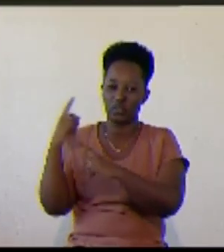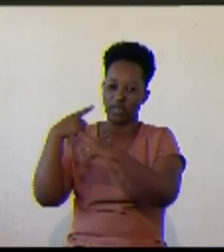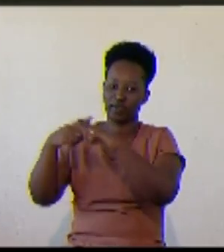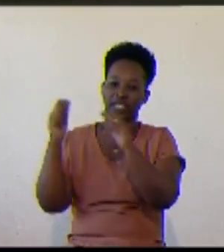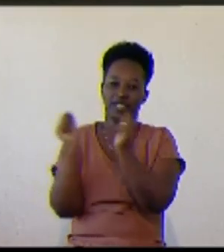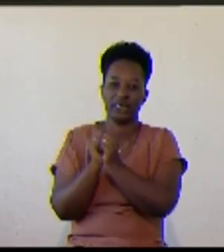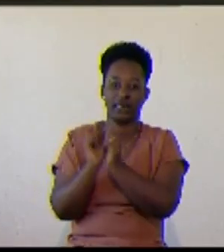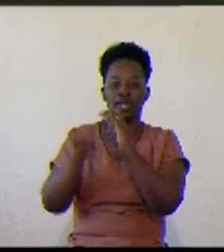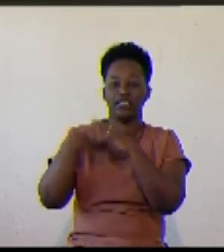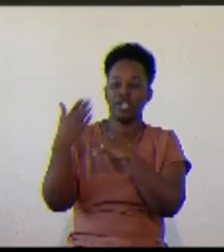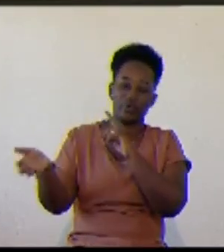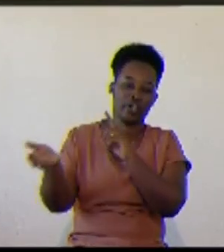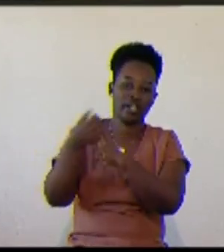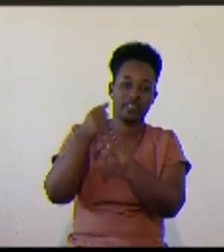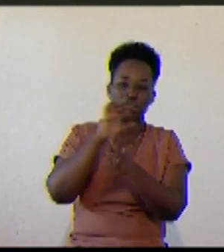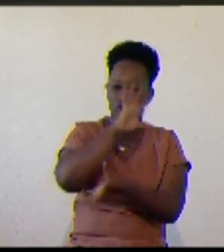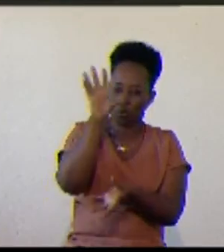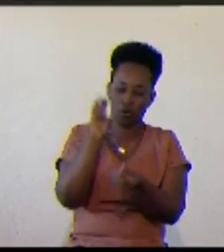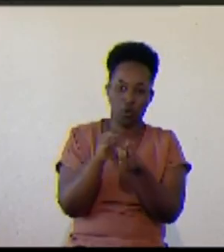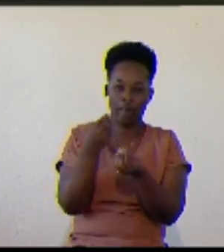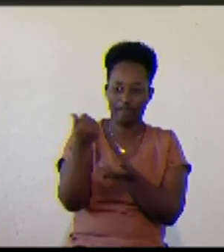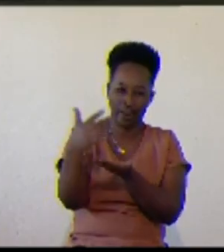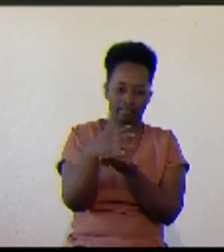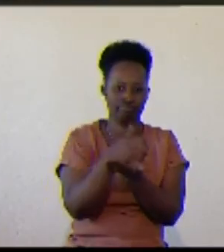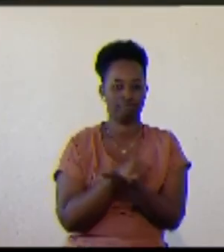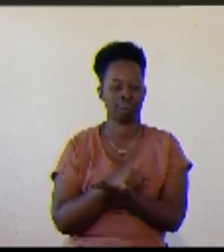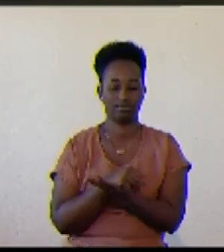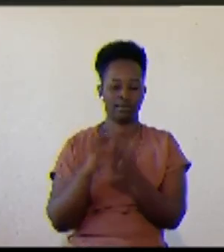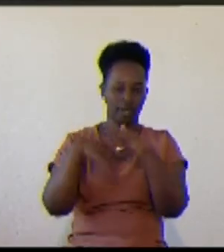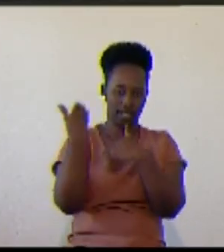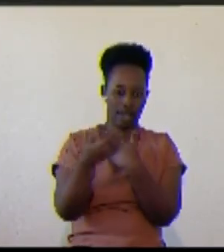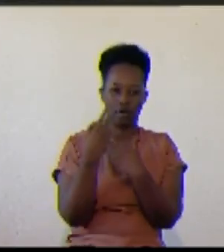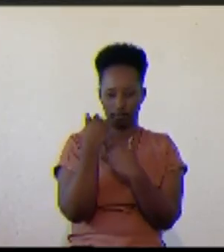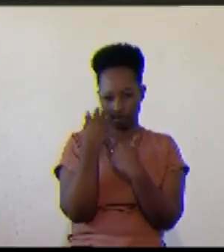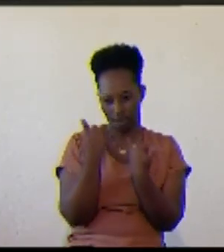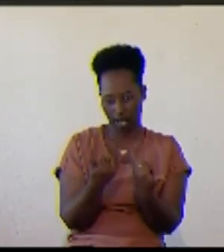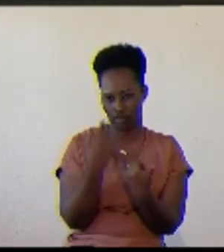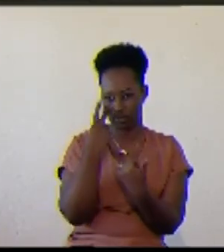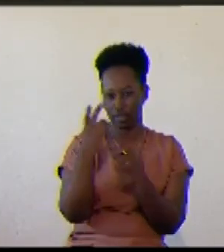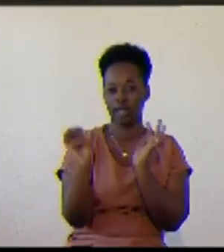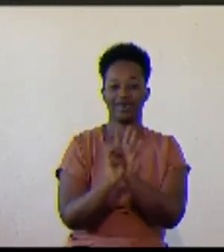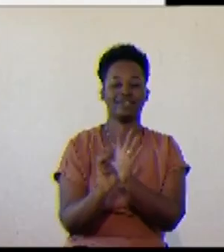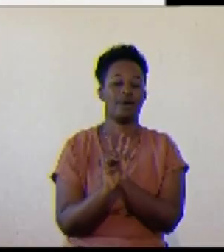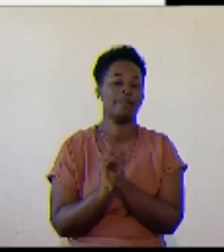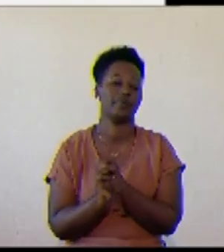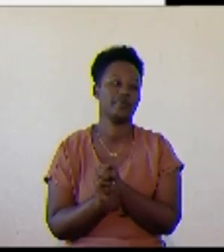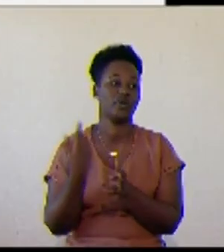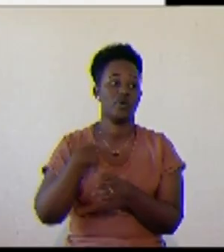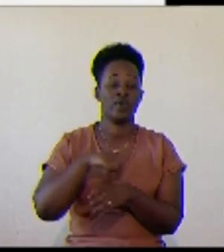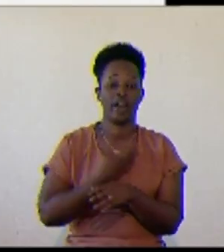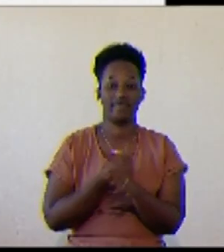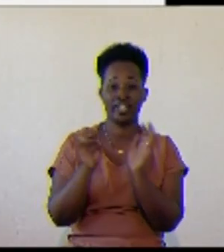get total revenue generated. So now let's see an example now. We have an example